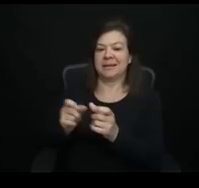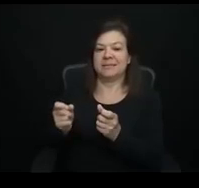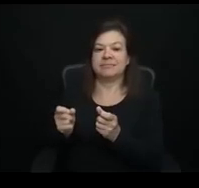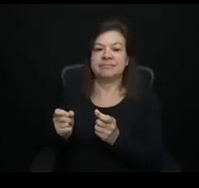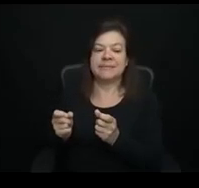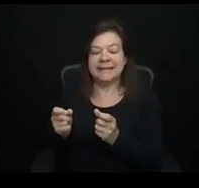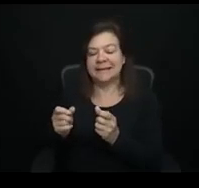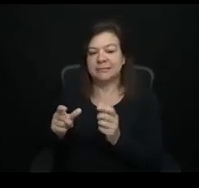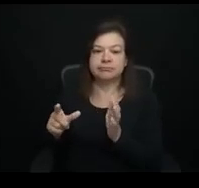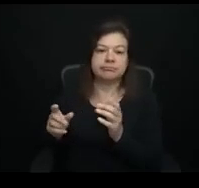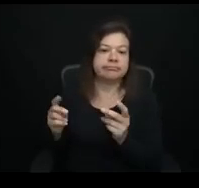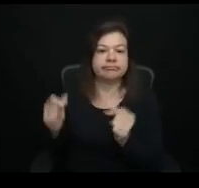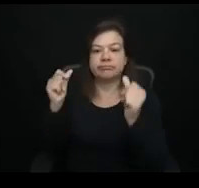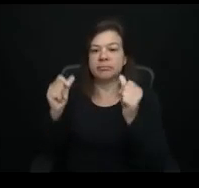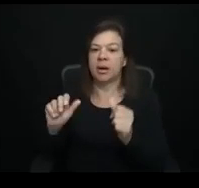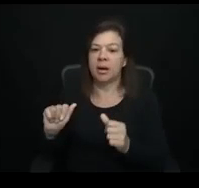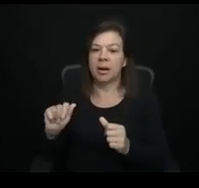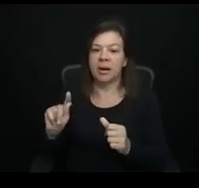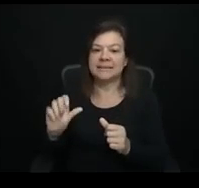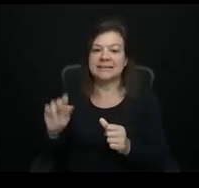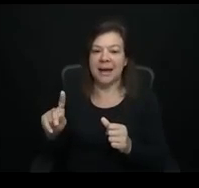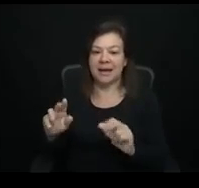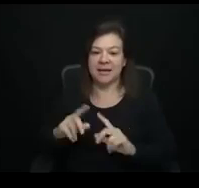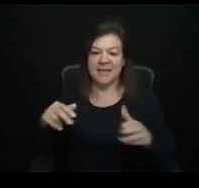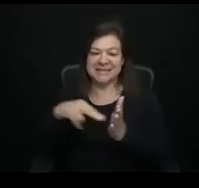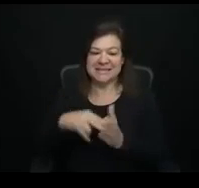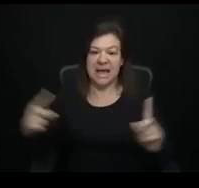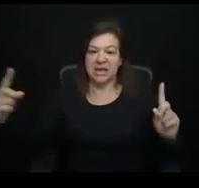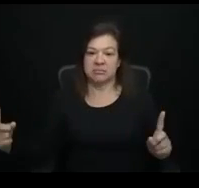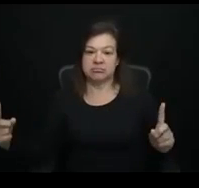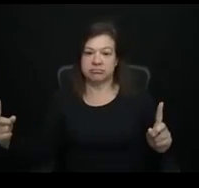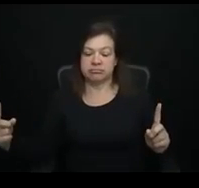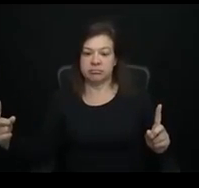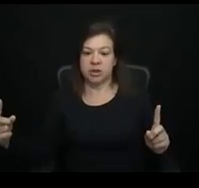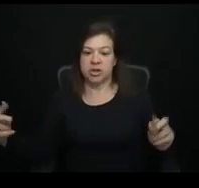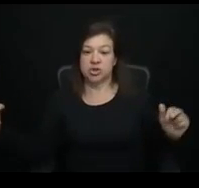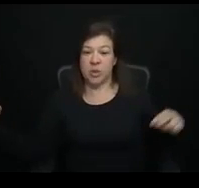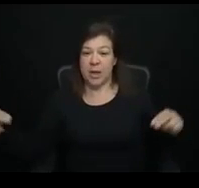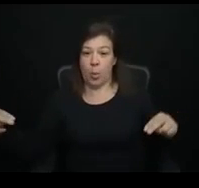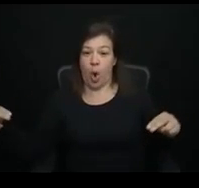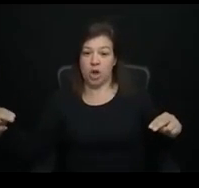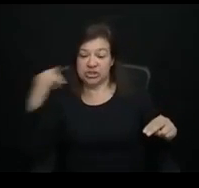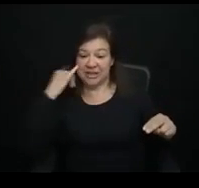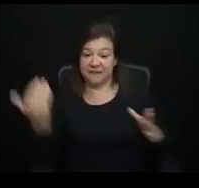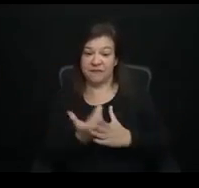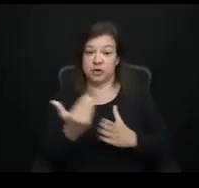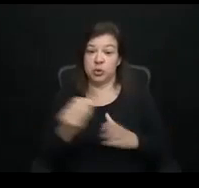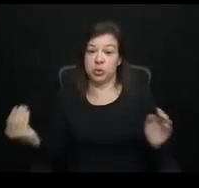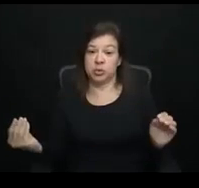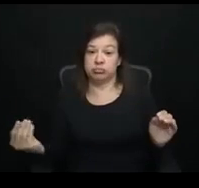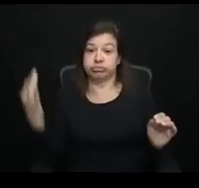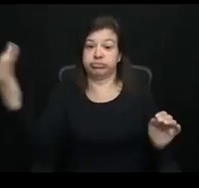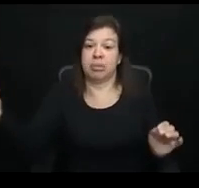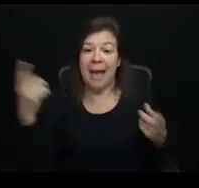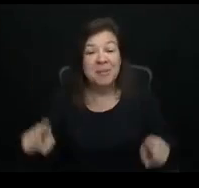is available at both ends of the fire on the I-70 corridor that can respond to new initial attacks like that one the other day over off the 115 road. The